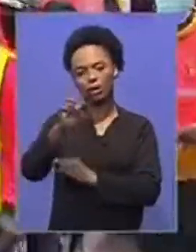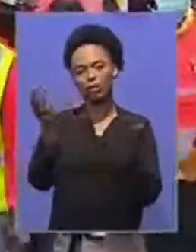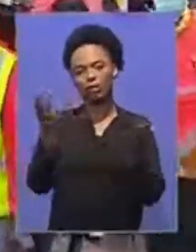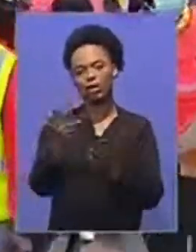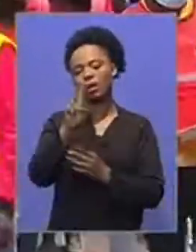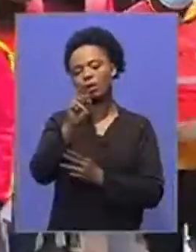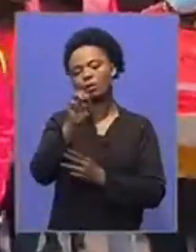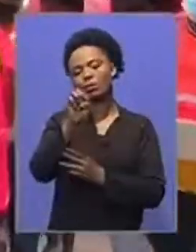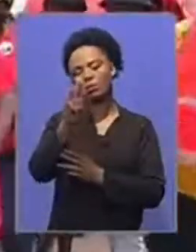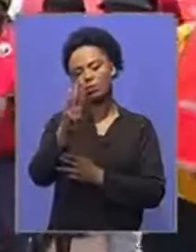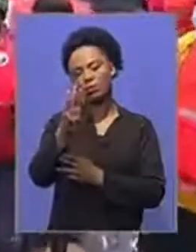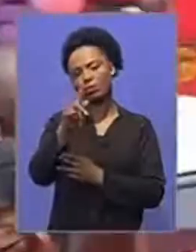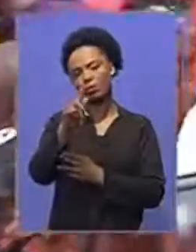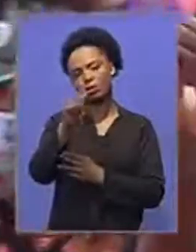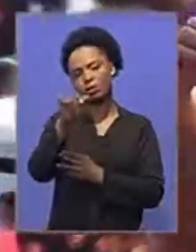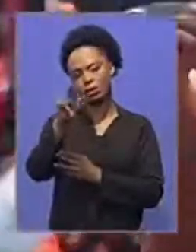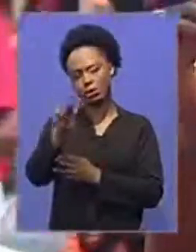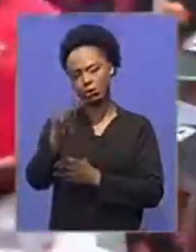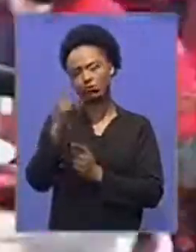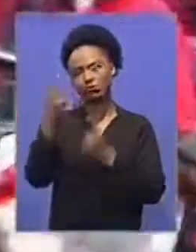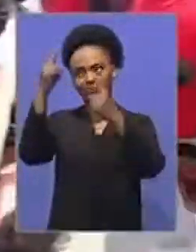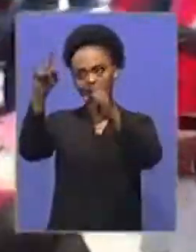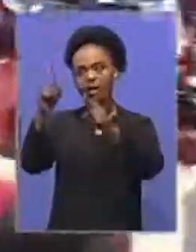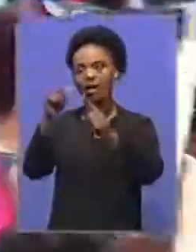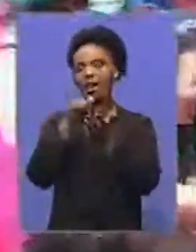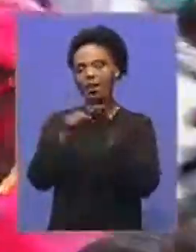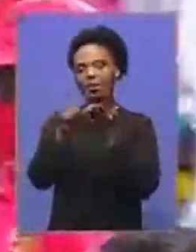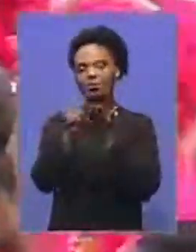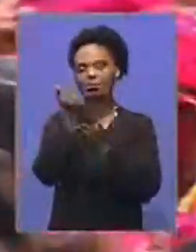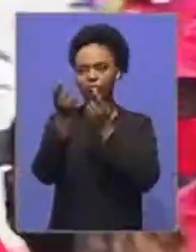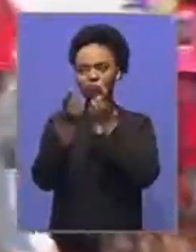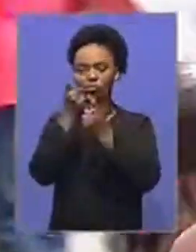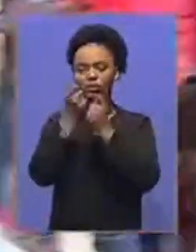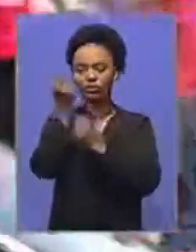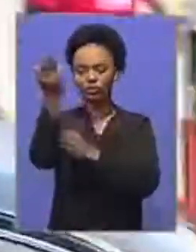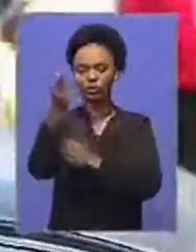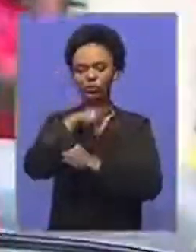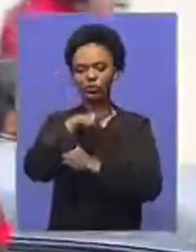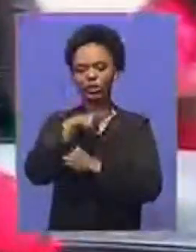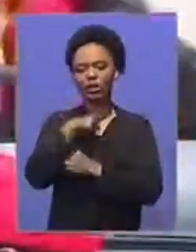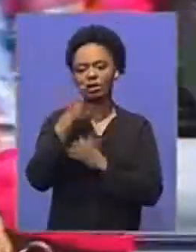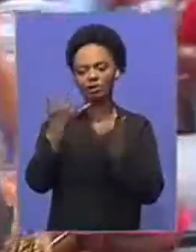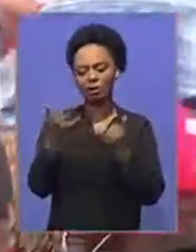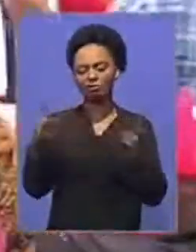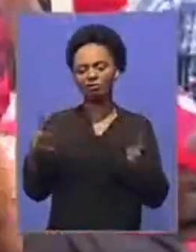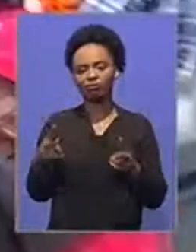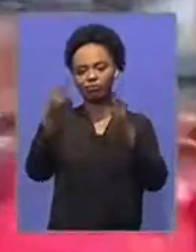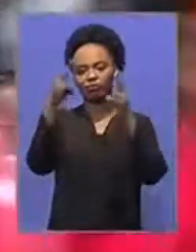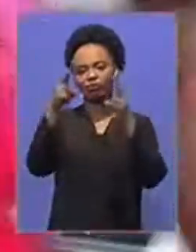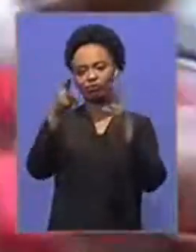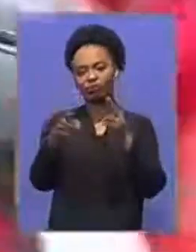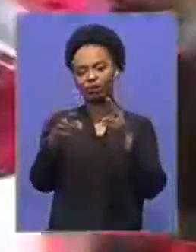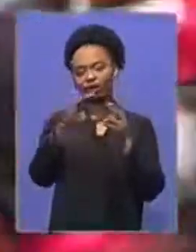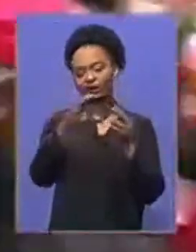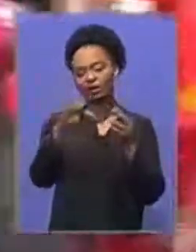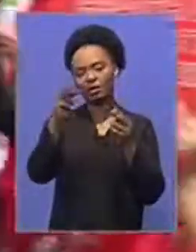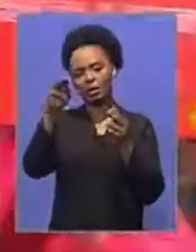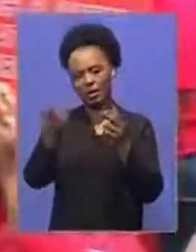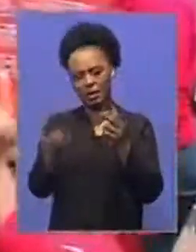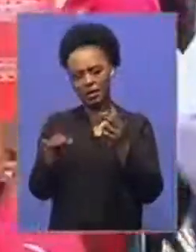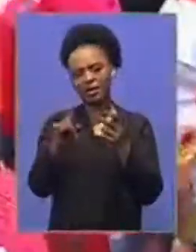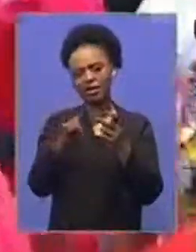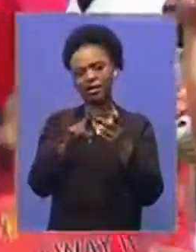ya Tonakgolo go isa dingongorego tsa bone. COSATU e re go kgaolwa ga tekanyetsokabo ya puso go akaretsa le ya CCMA